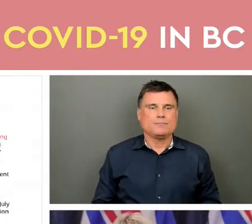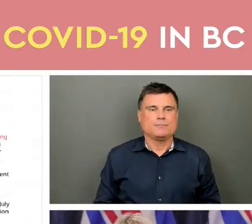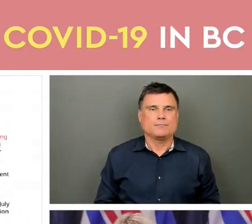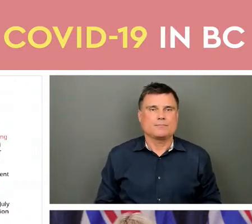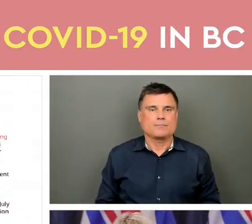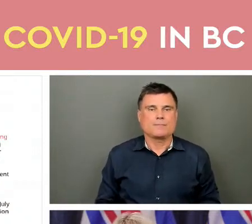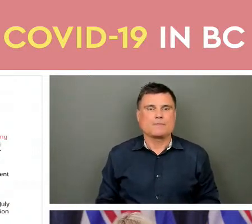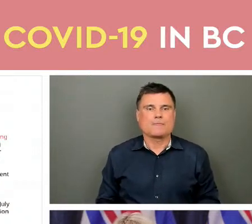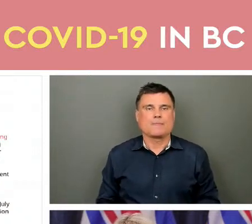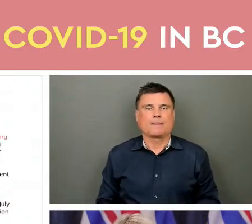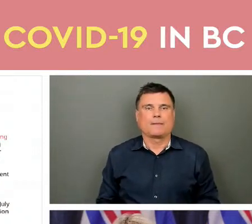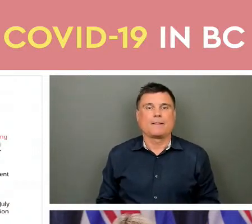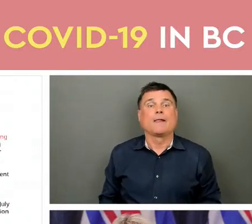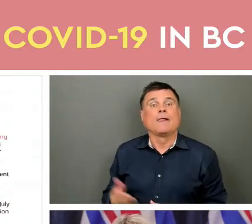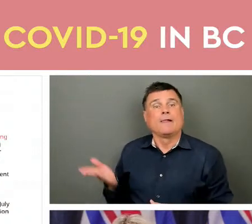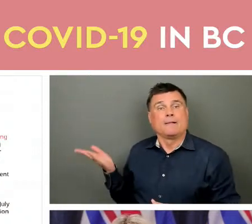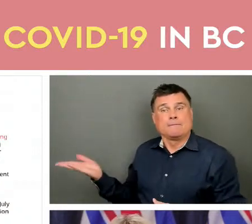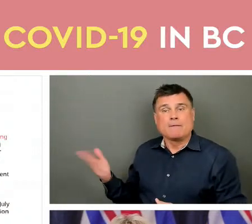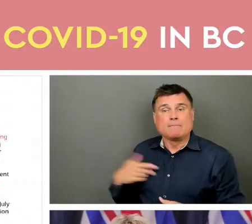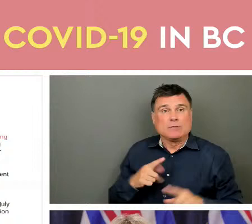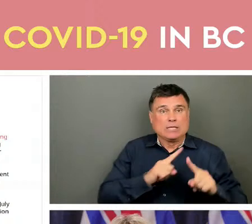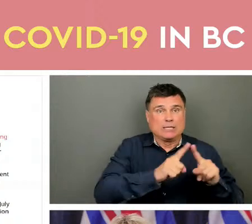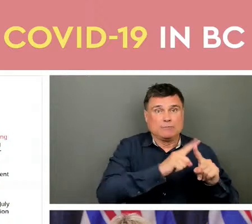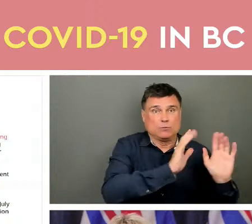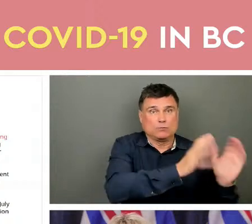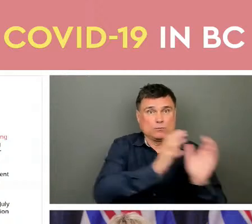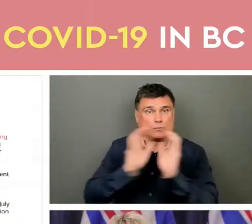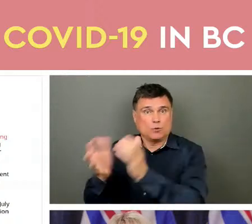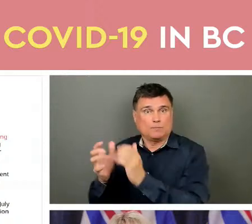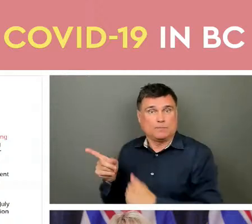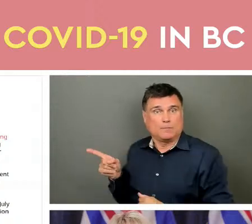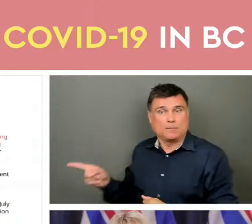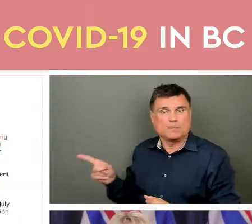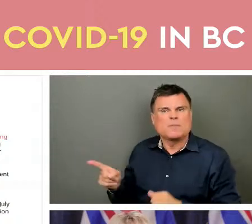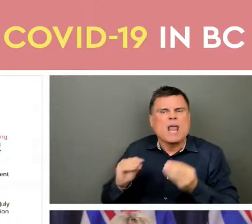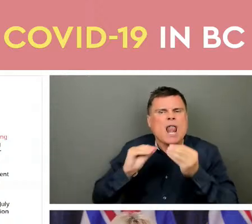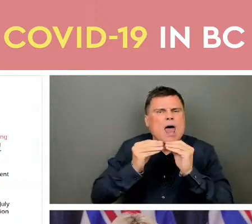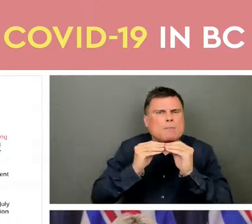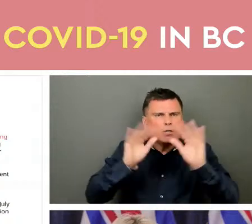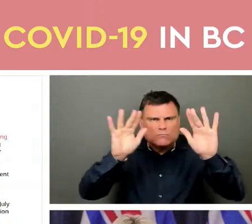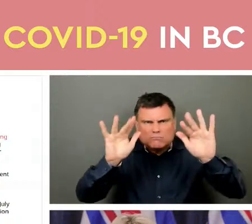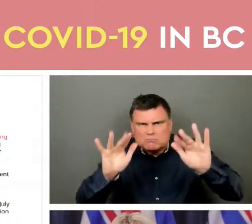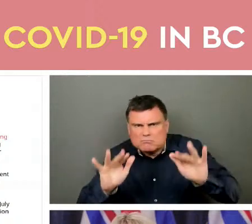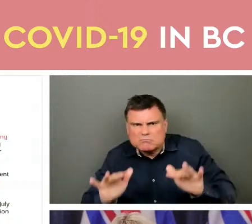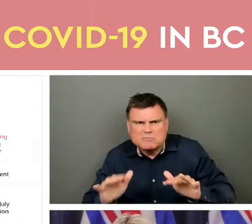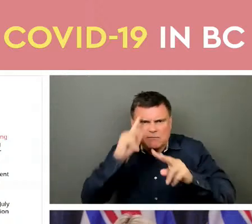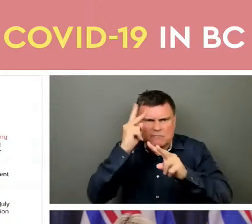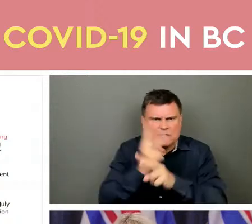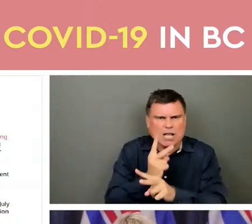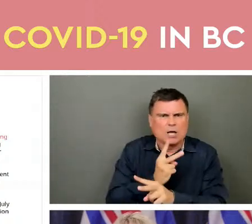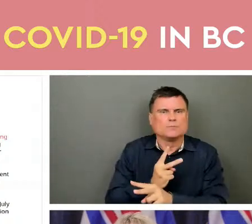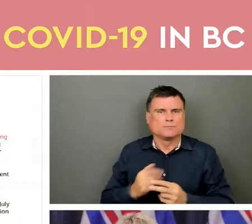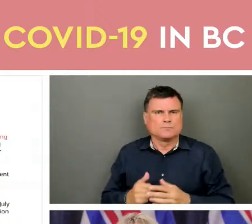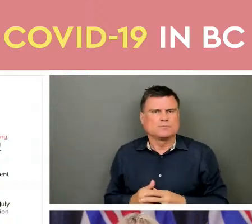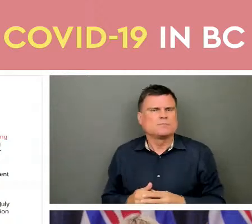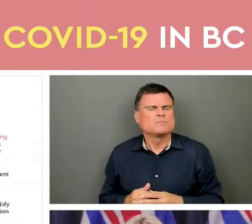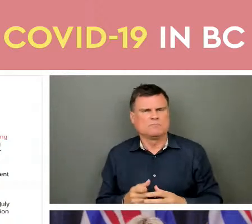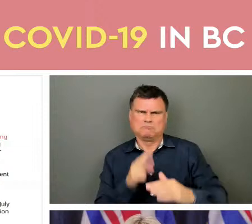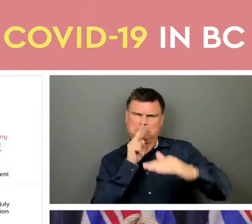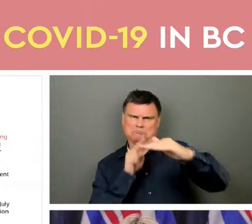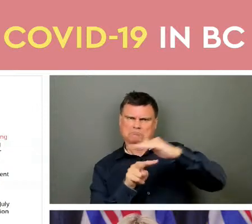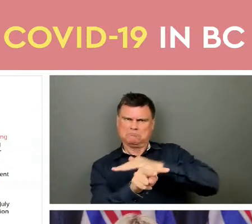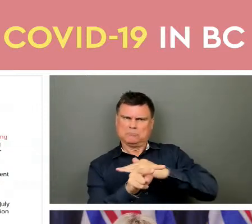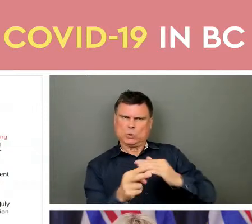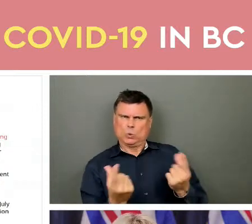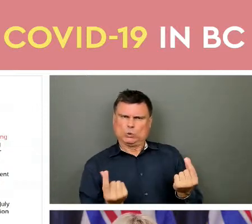groups, both in BC and across Canada, that give us a sense of people using different models, different parameters, and what